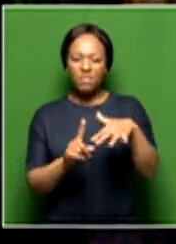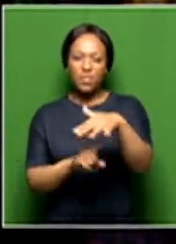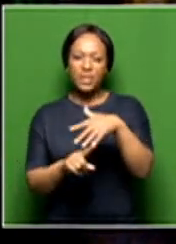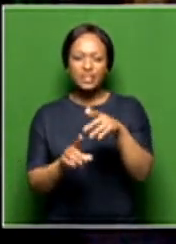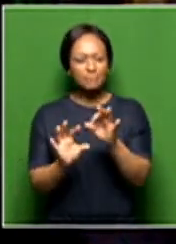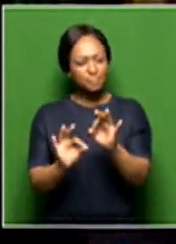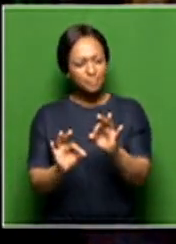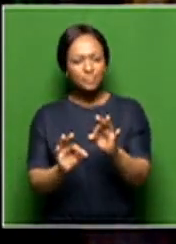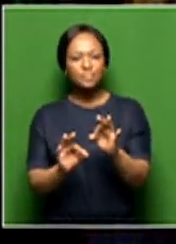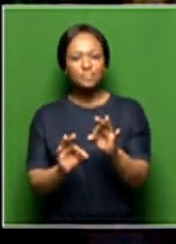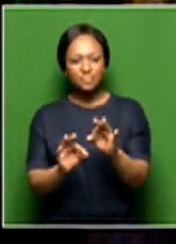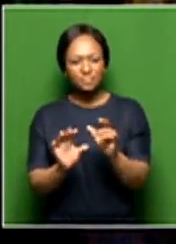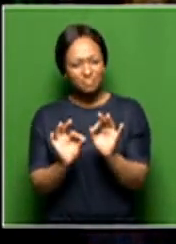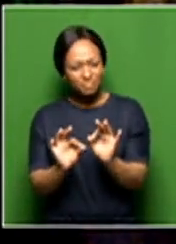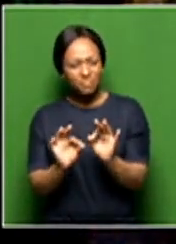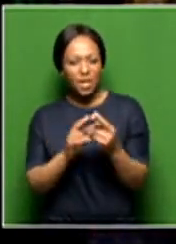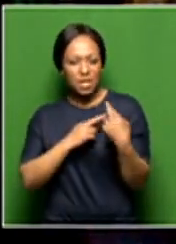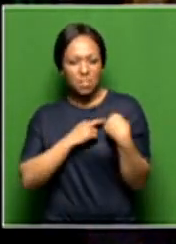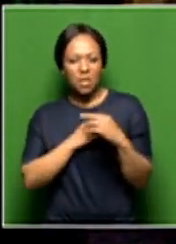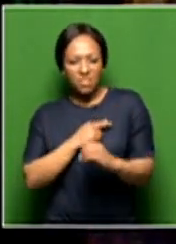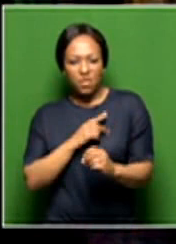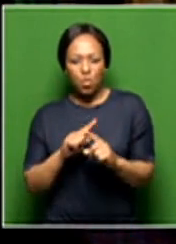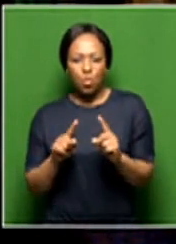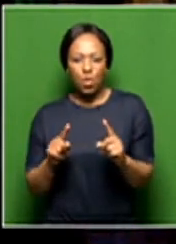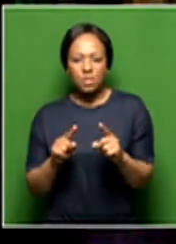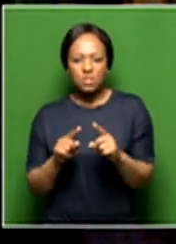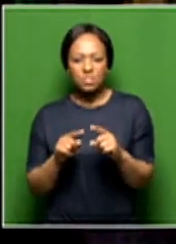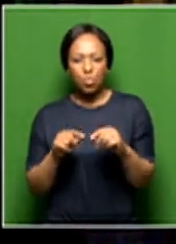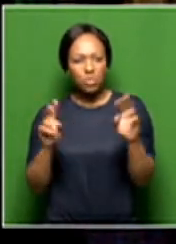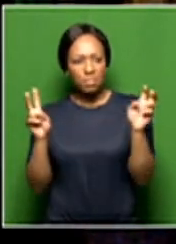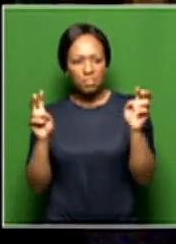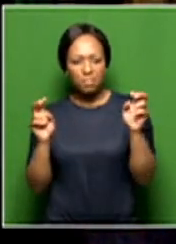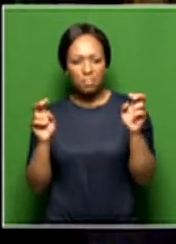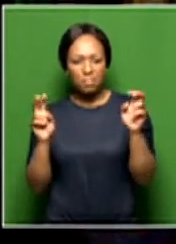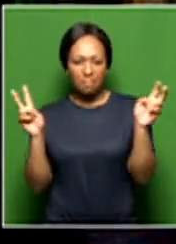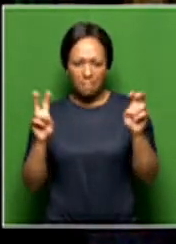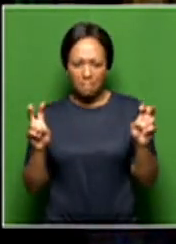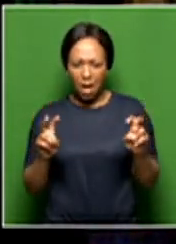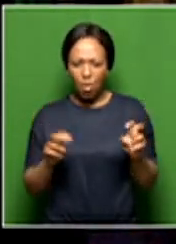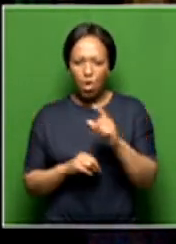environmentally responsible endeavor as far as power use is concerned.